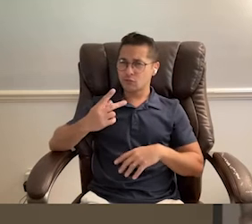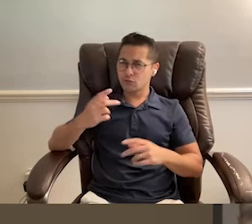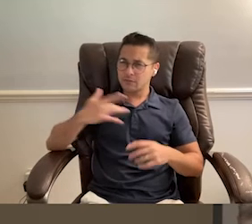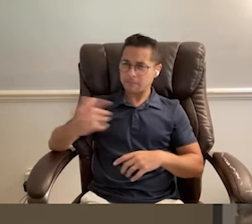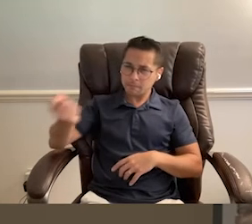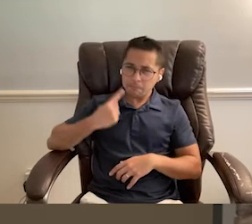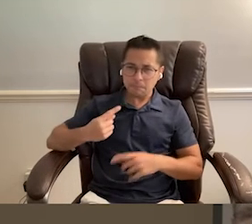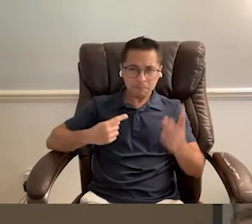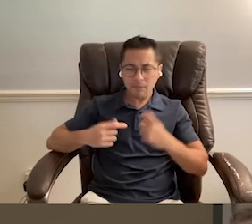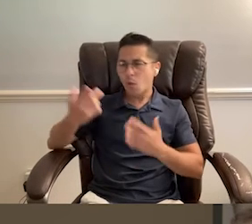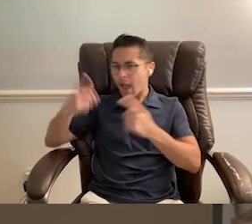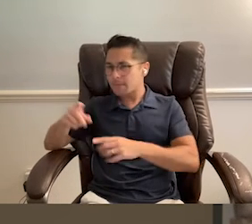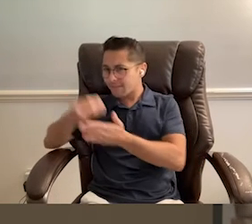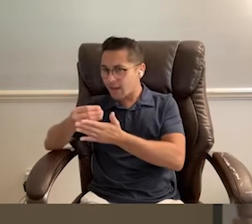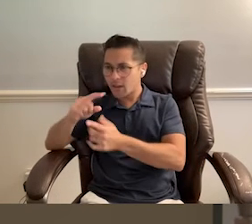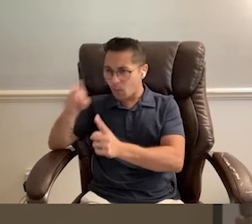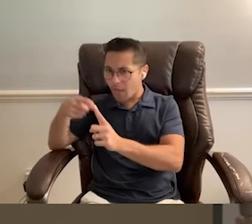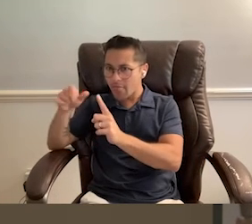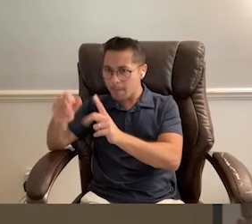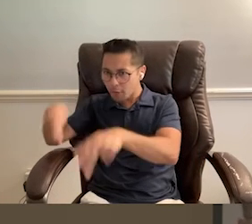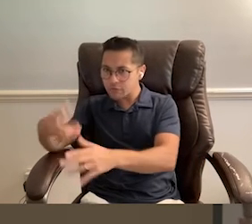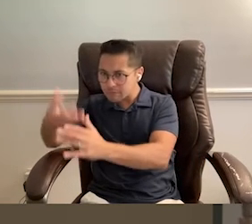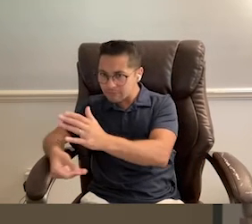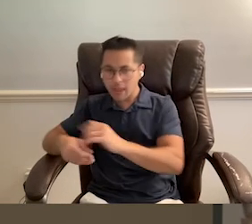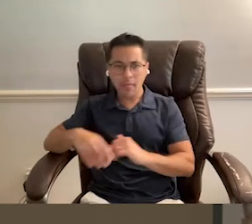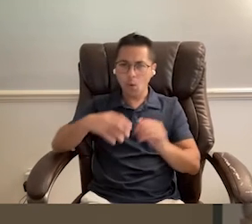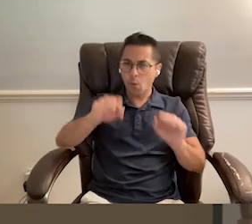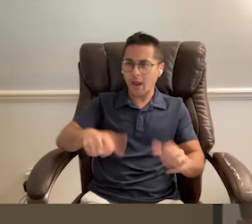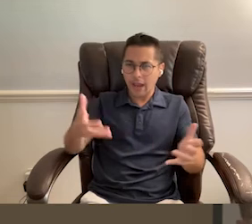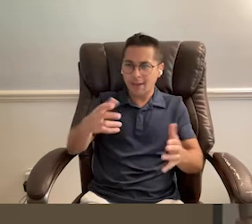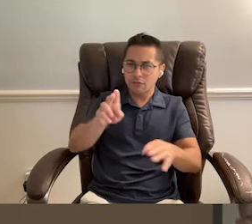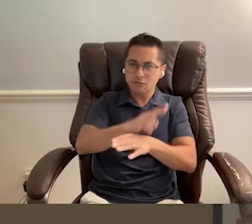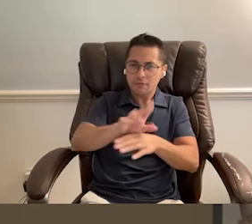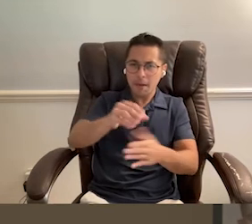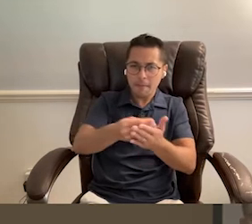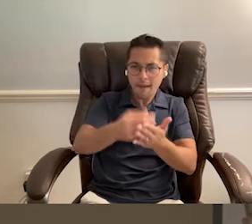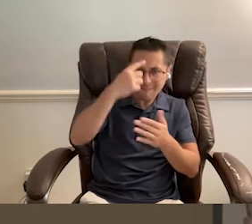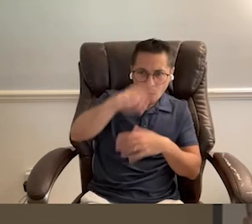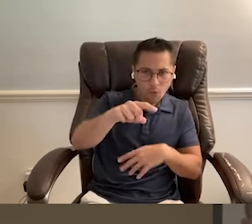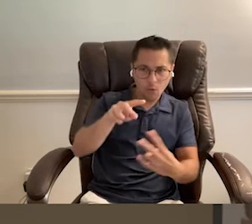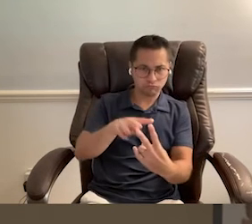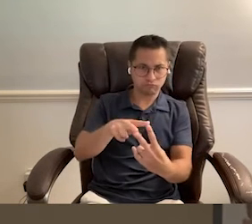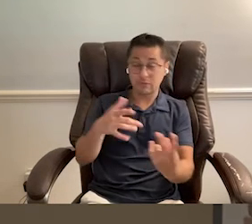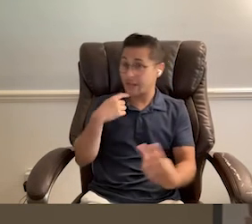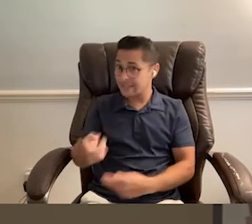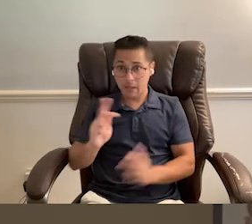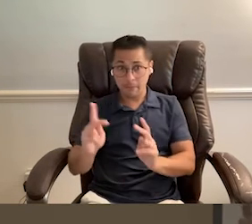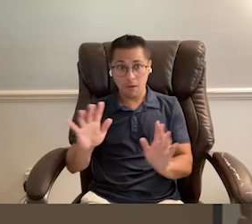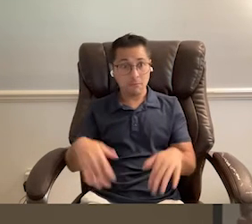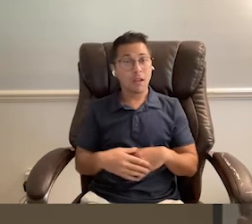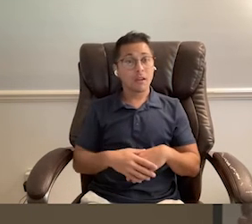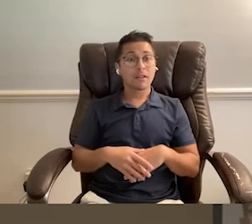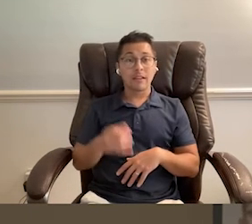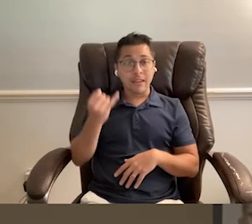beneficiary dies, and then what can I use the funds for? Those are our number 1 and 2 questions. And I tell people, I was like, just, you know, you can justify,